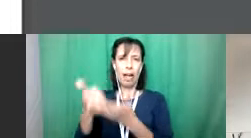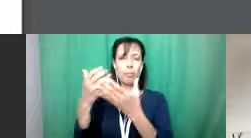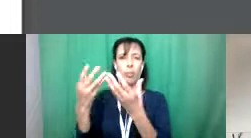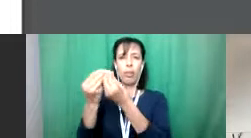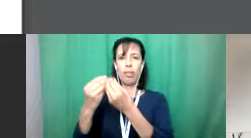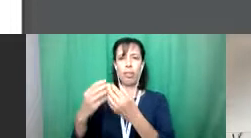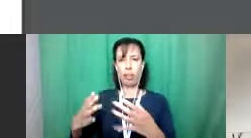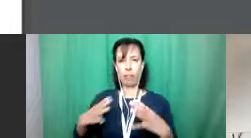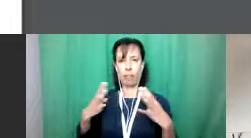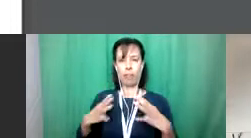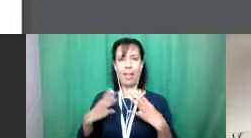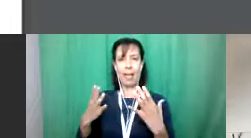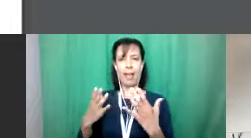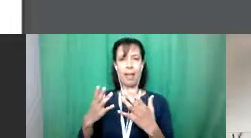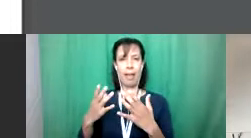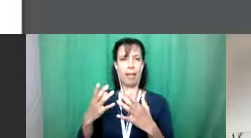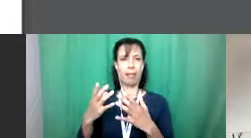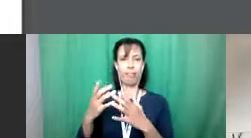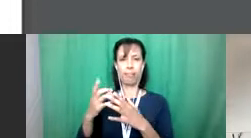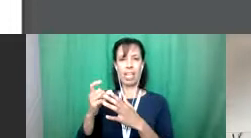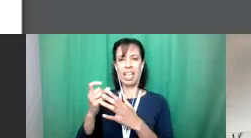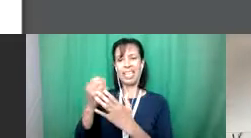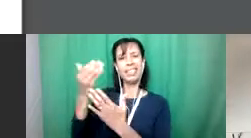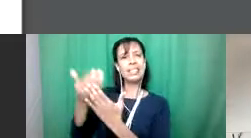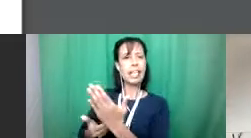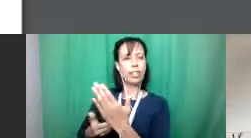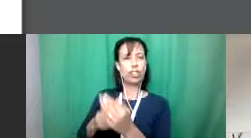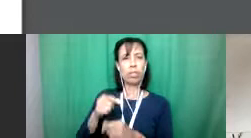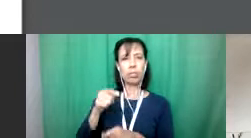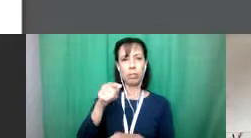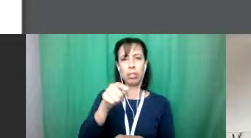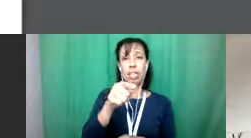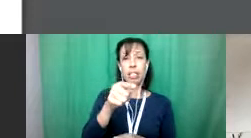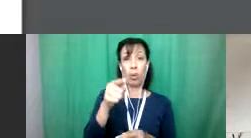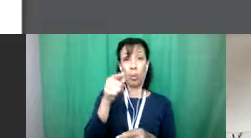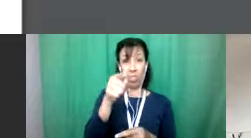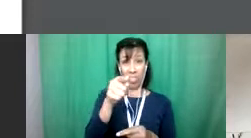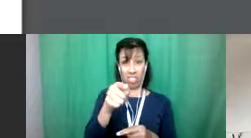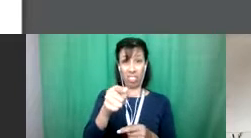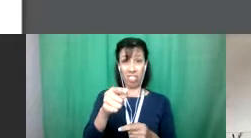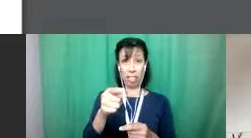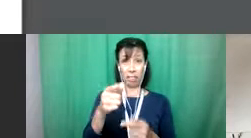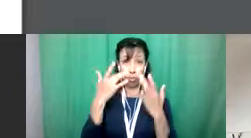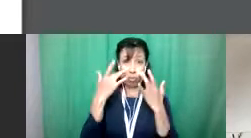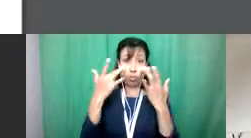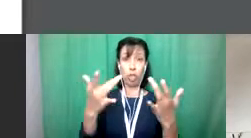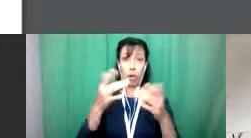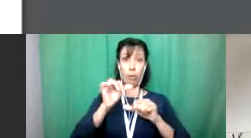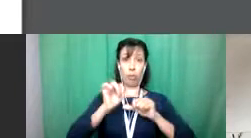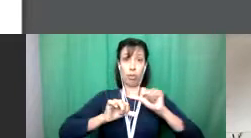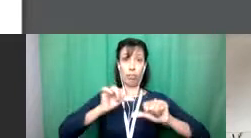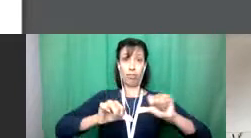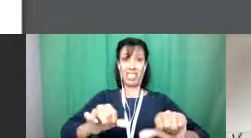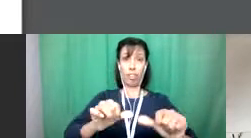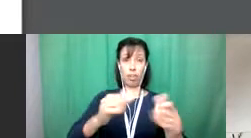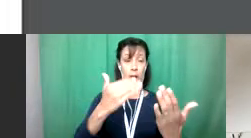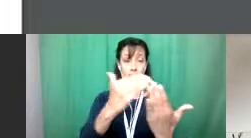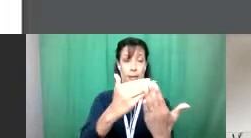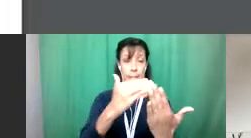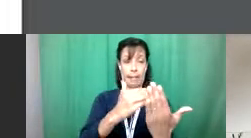title. You're going to present an abstract. I'll talk about that later. It's not important now. The